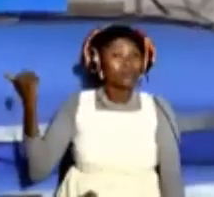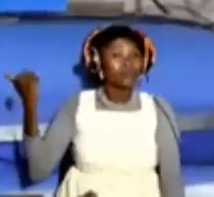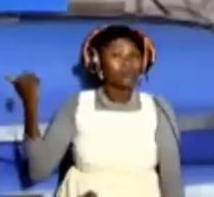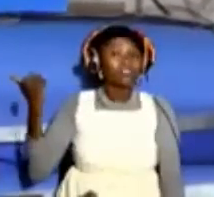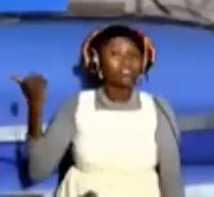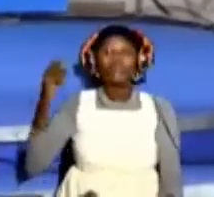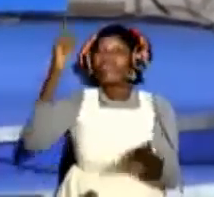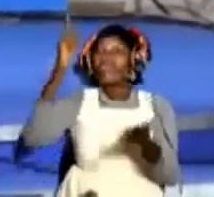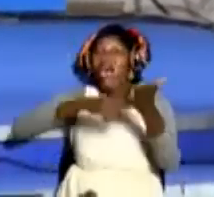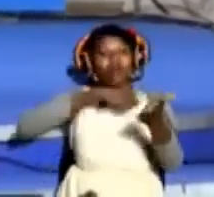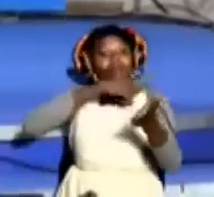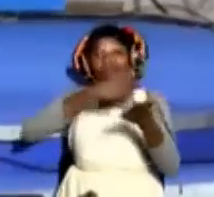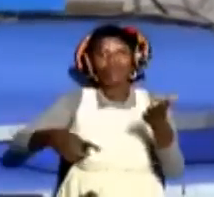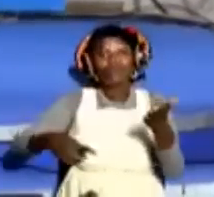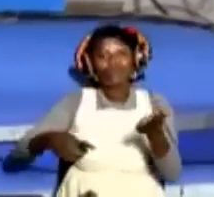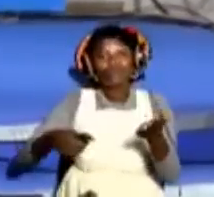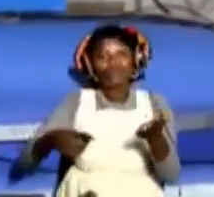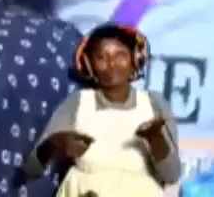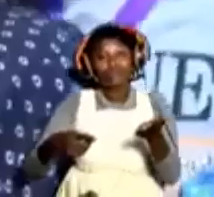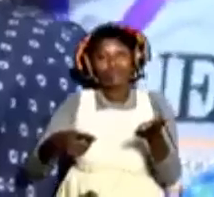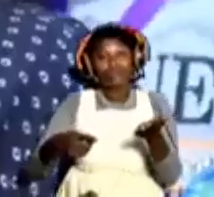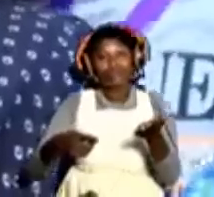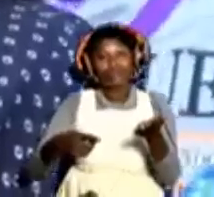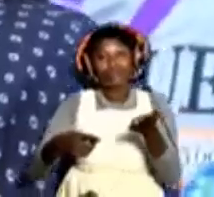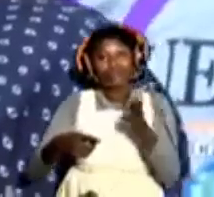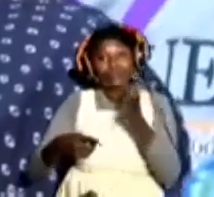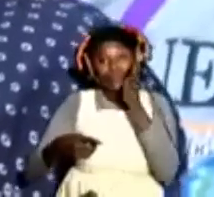Forgotten, canceled, as if he had never been one.